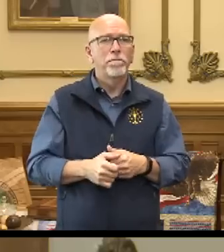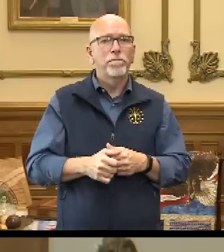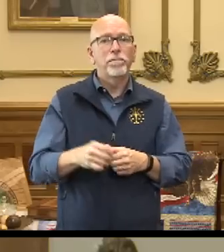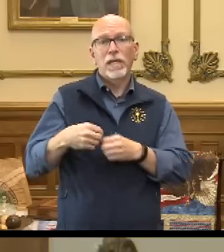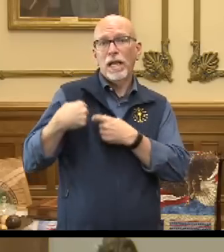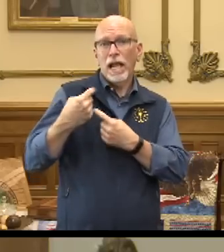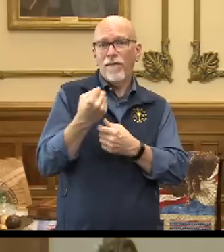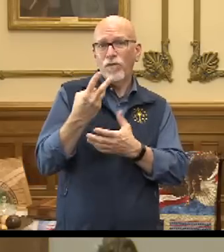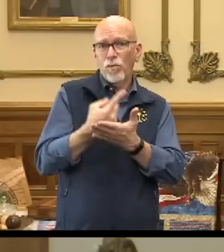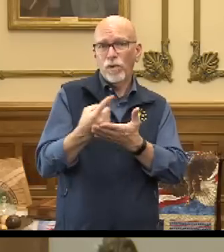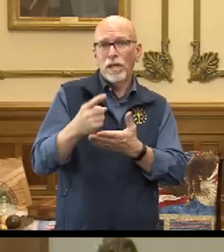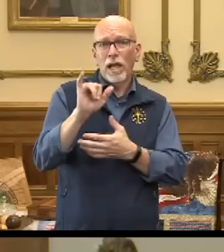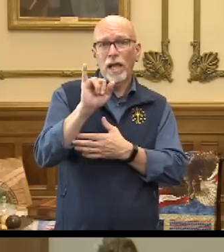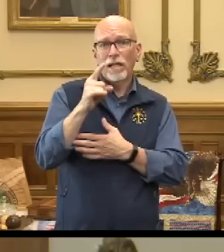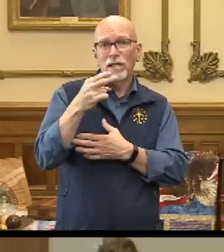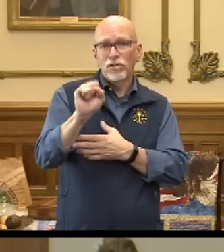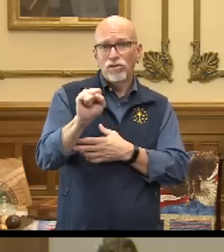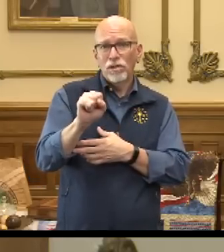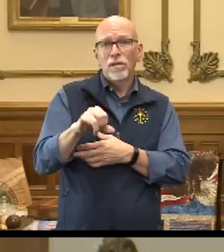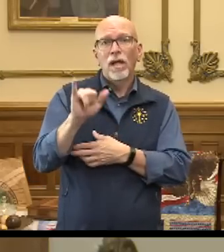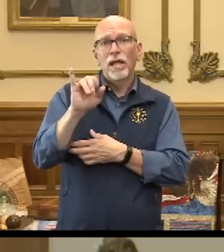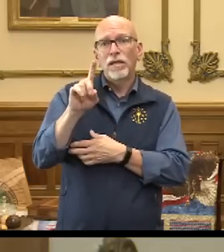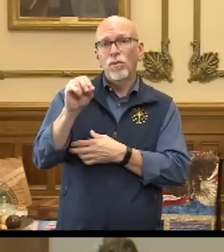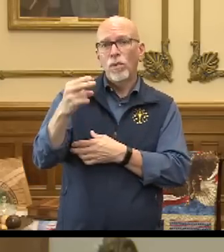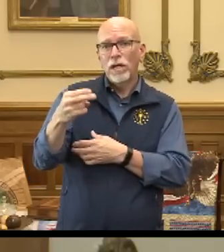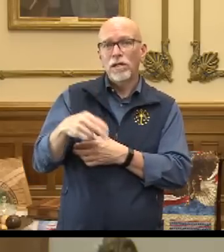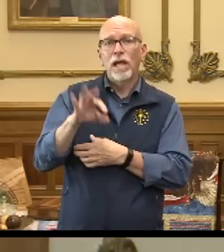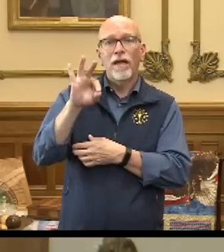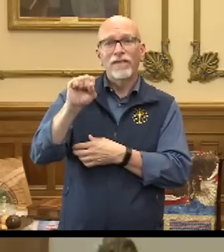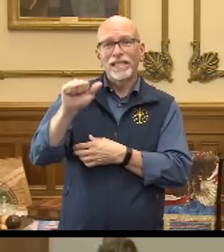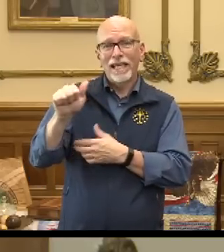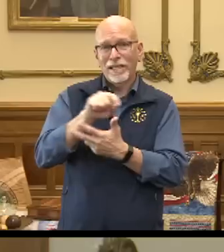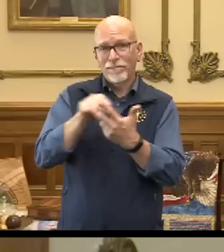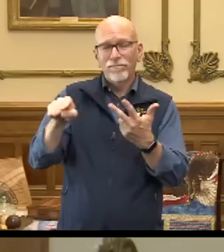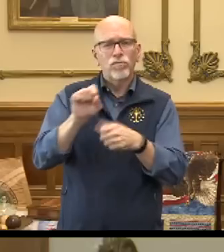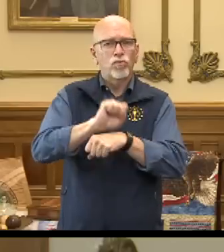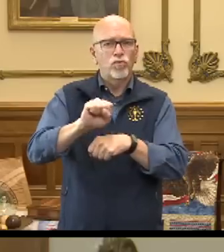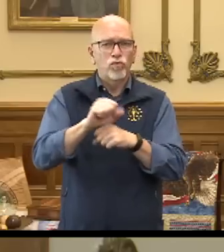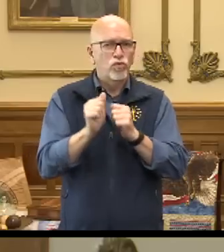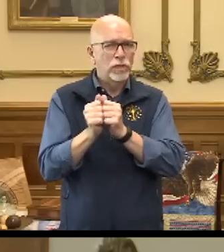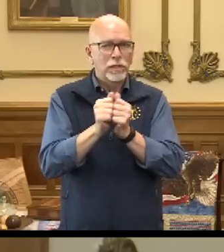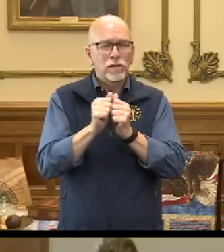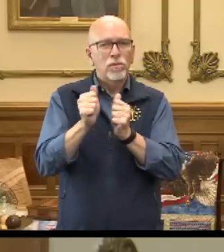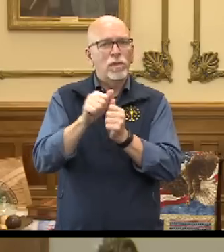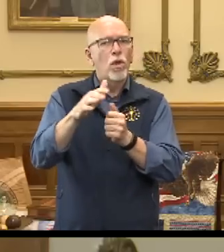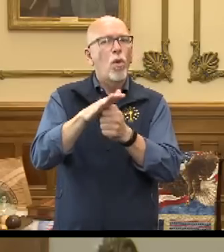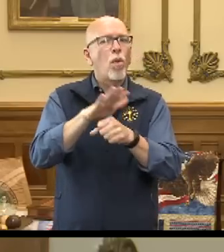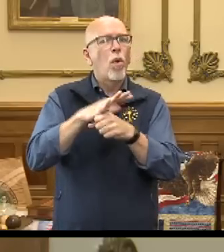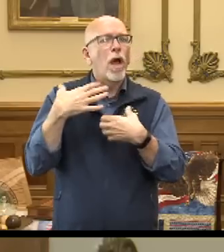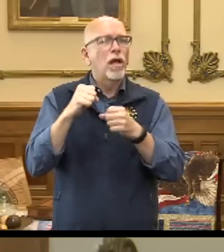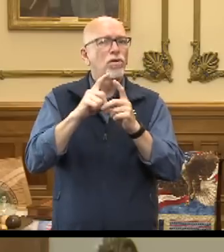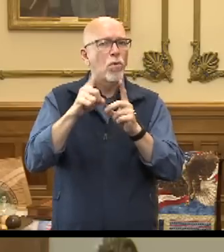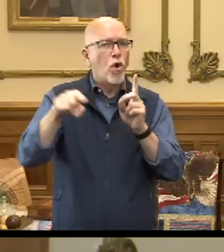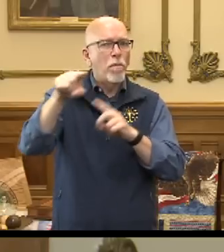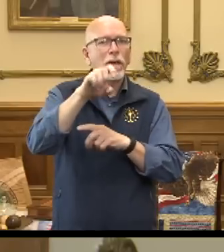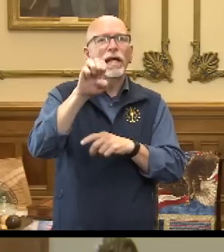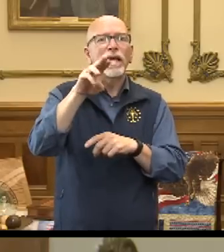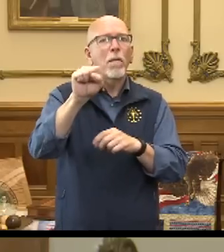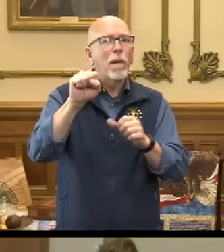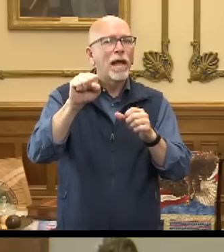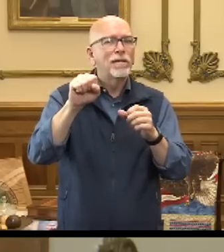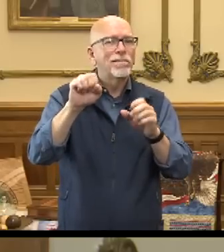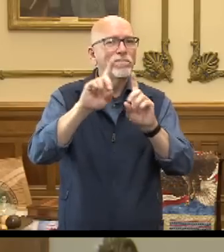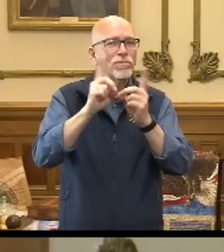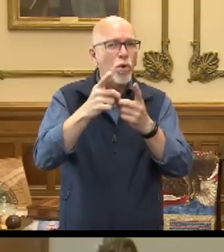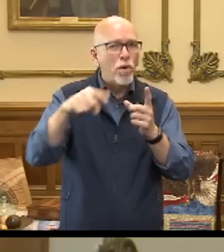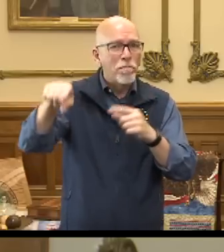several weeks, IDHS, IDOH, and FSSA have been working together with local health departments and EMS provider agencies